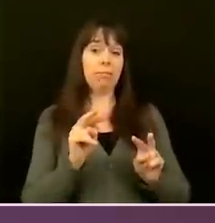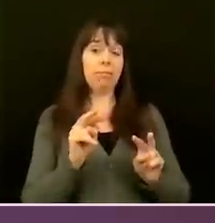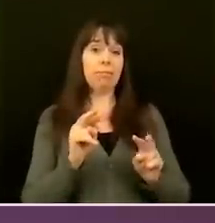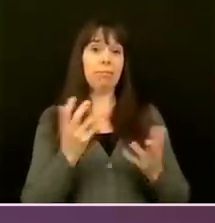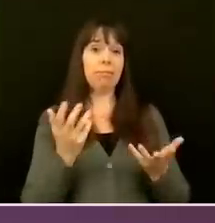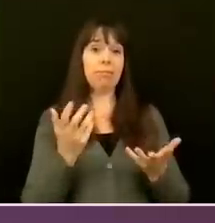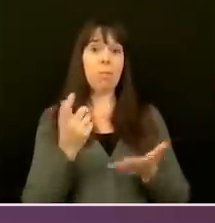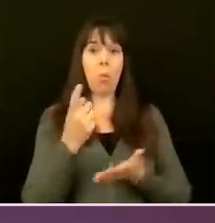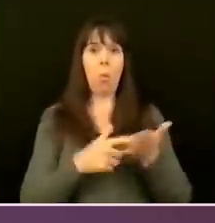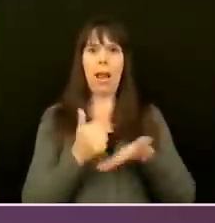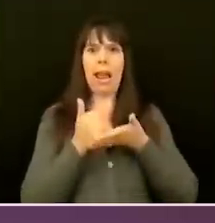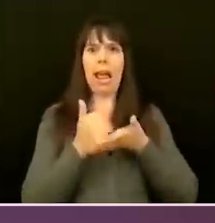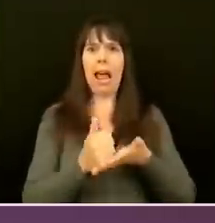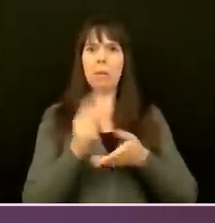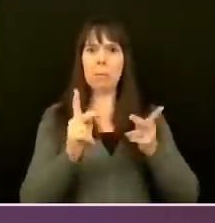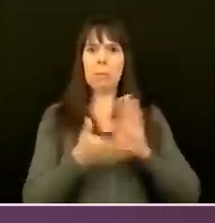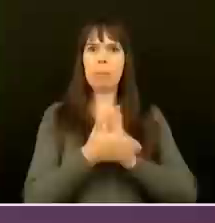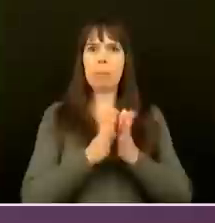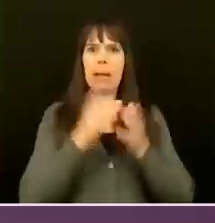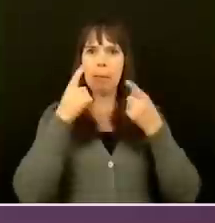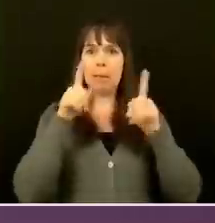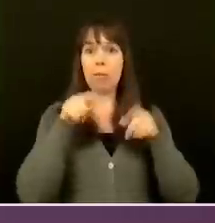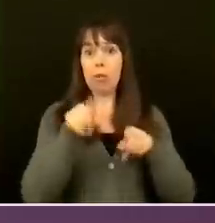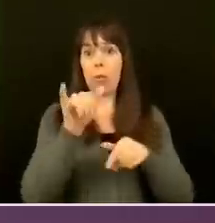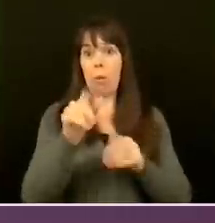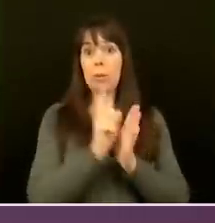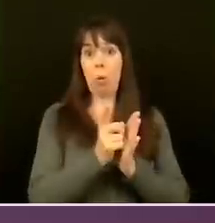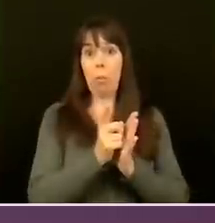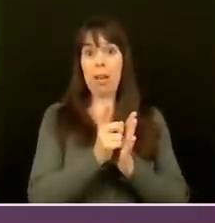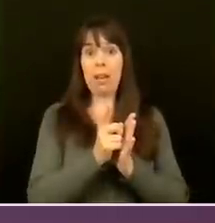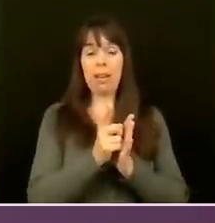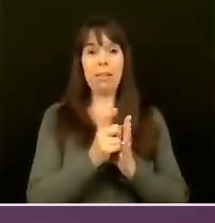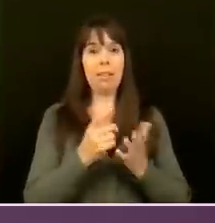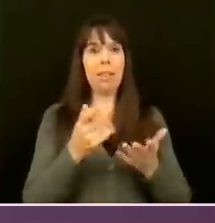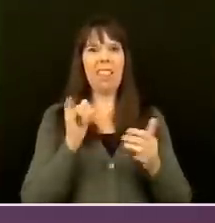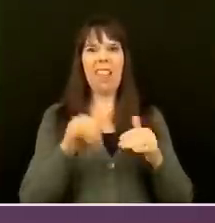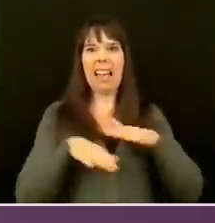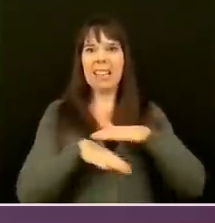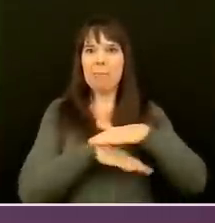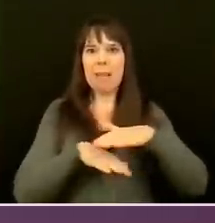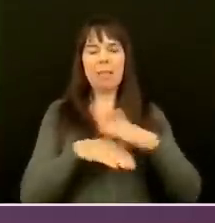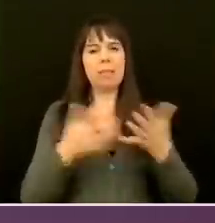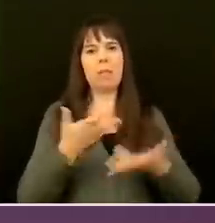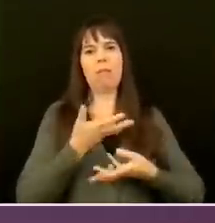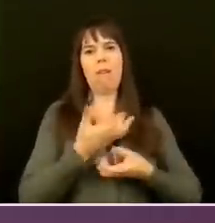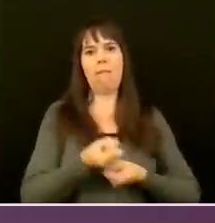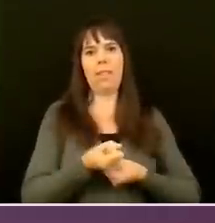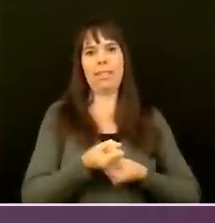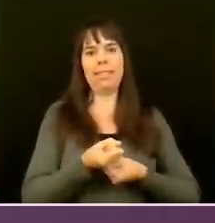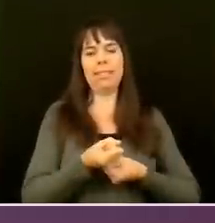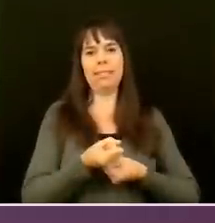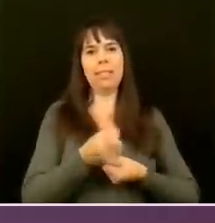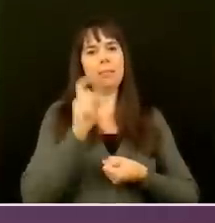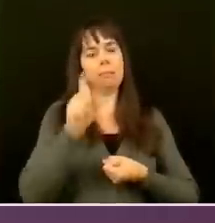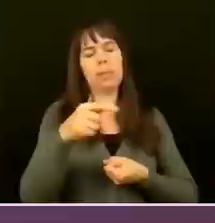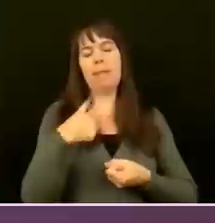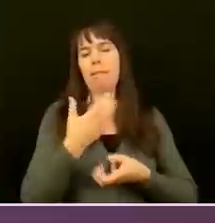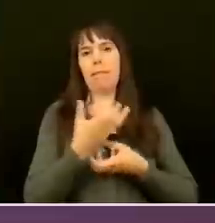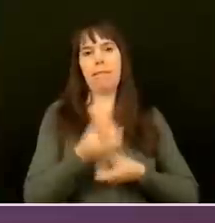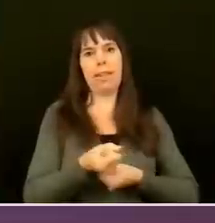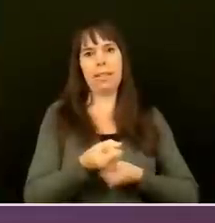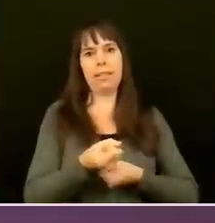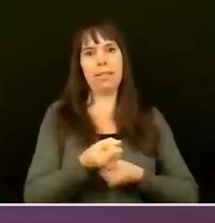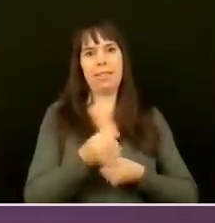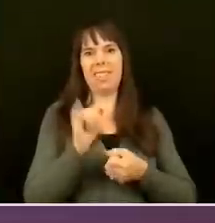what helps people succeed in those moments, the base layer of that is confidence, right? You got to be confident. In